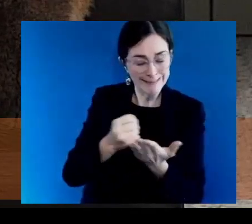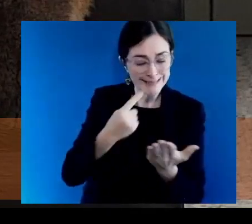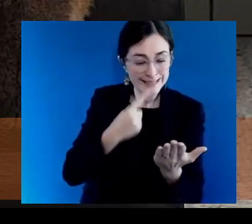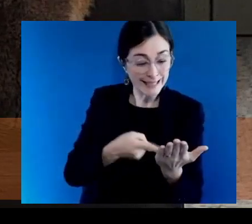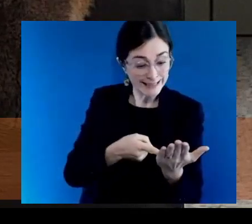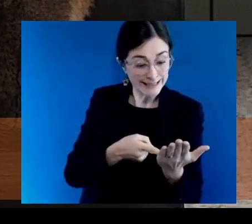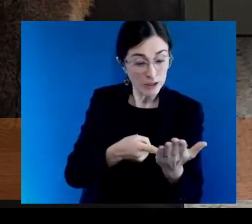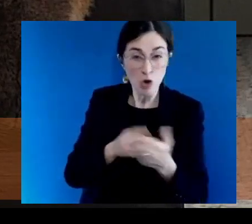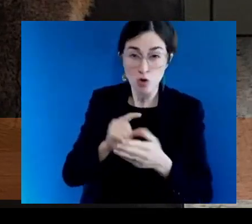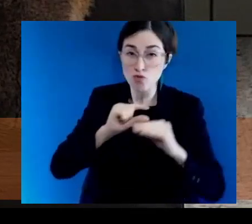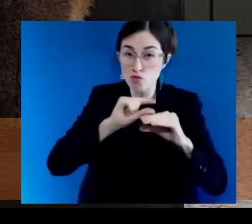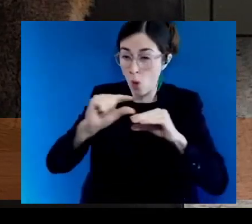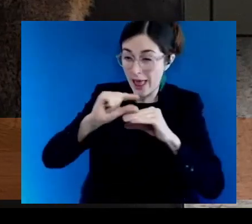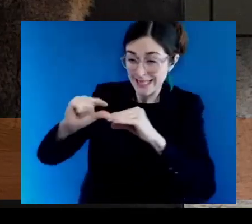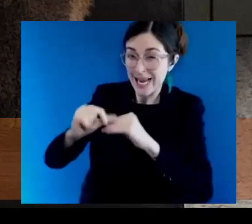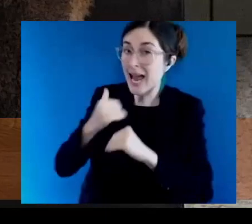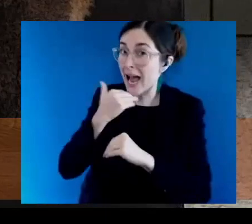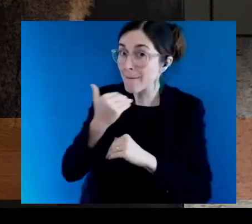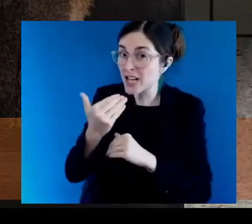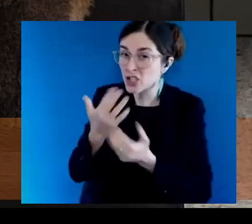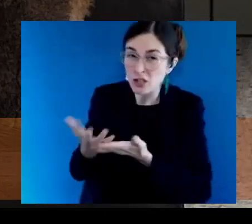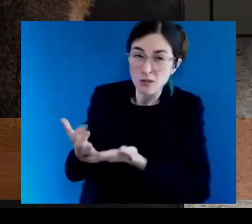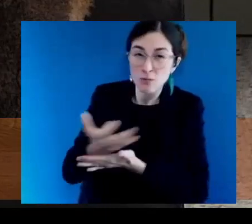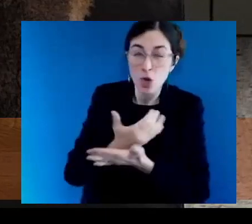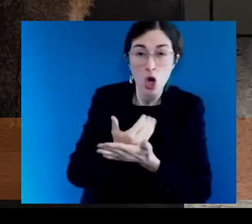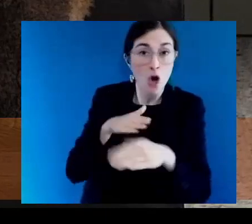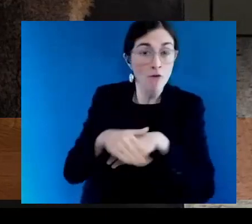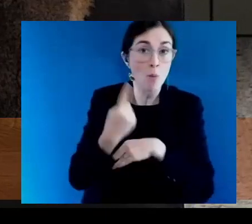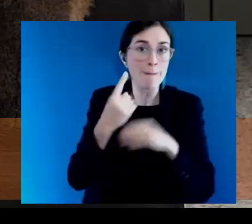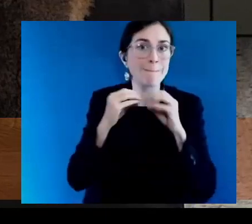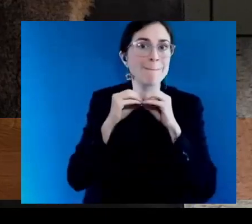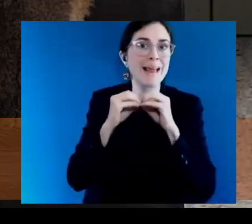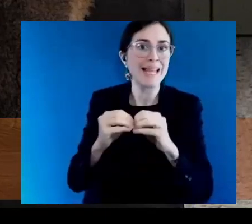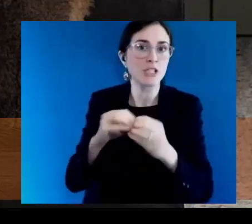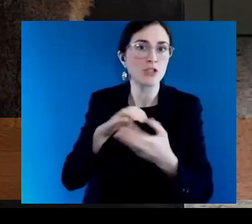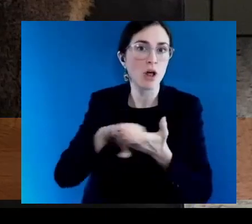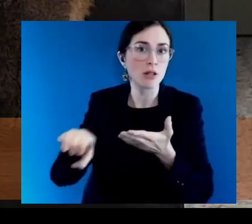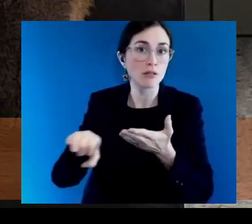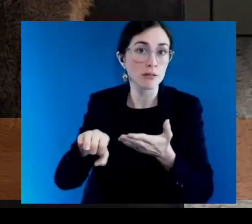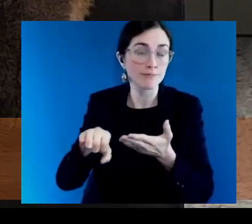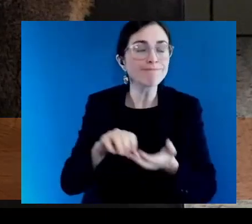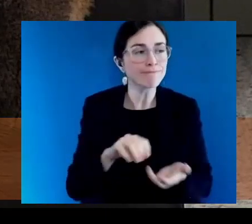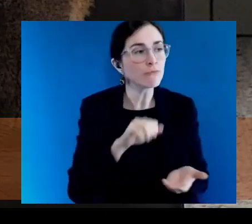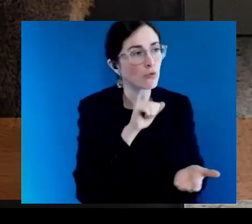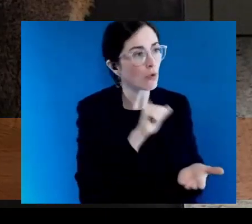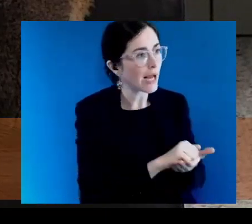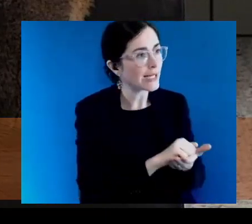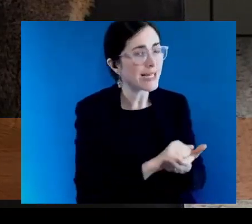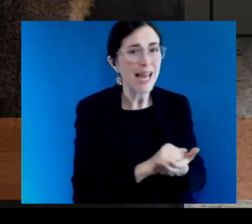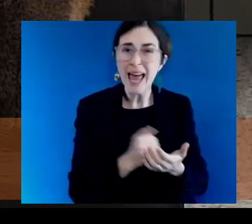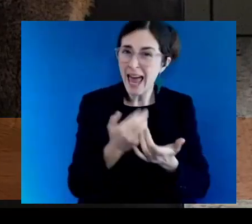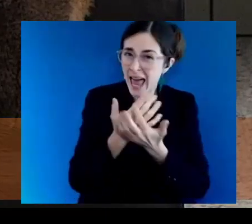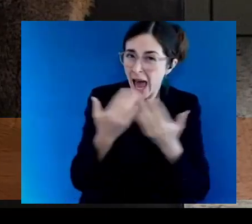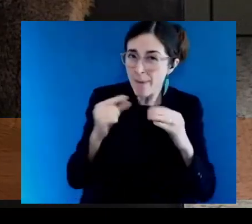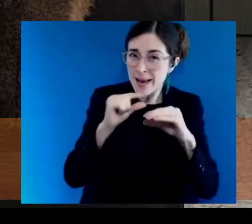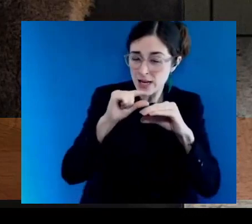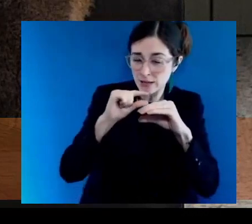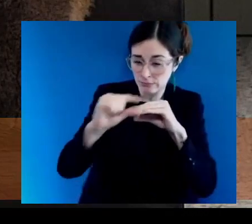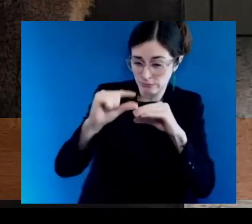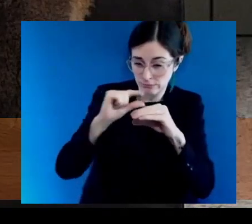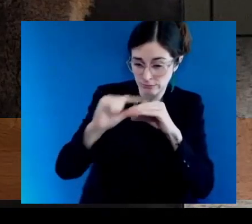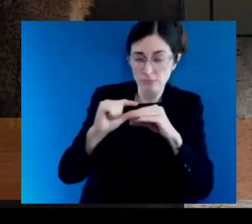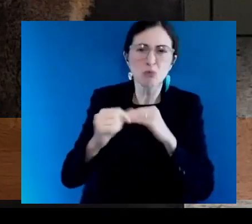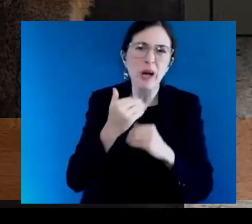since 2010 amount to more than $1 billion, correct? Correct. Can you give us the number of royalties from gold since